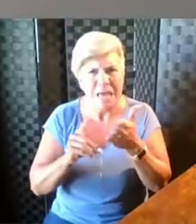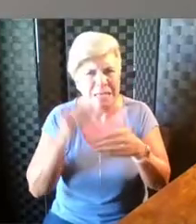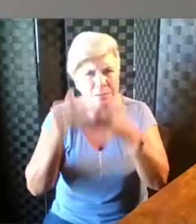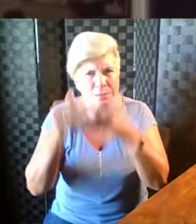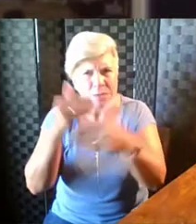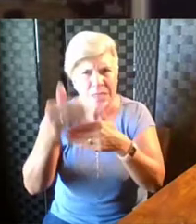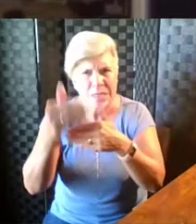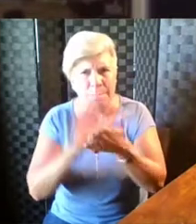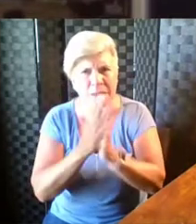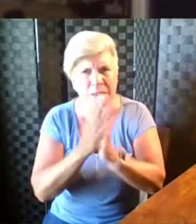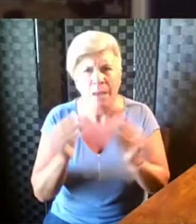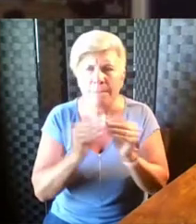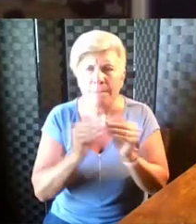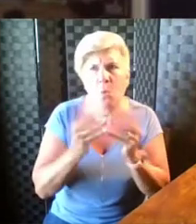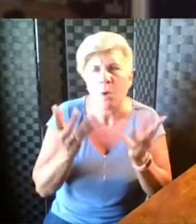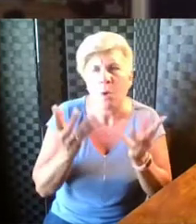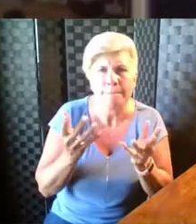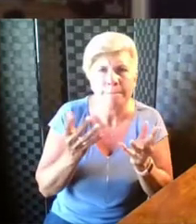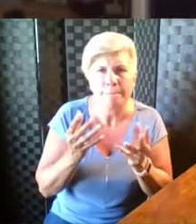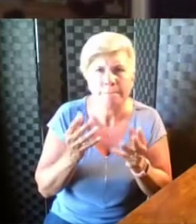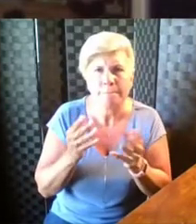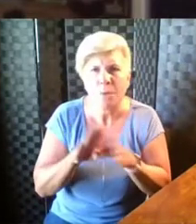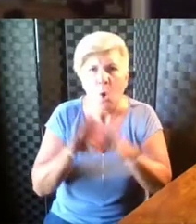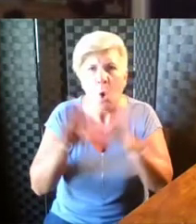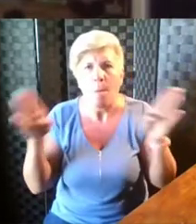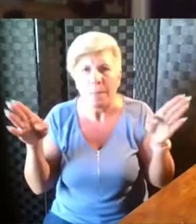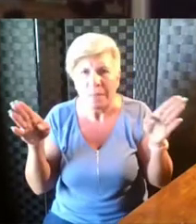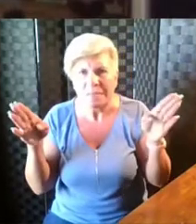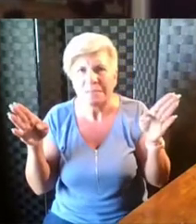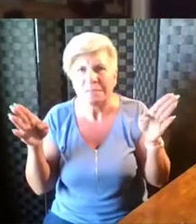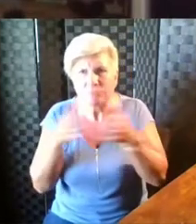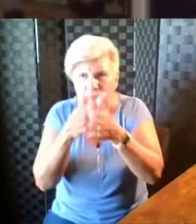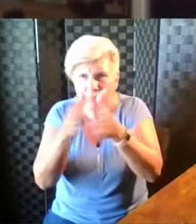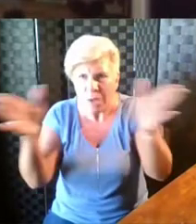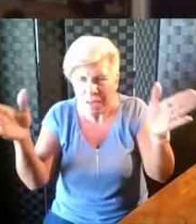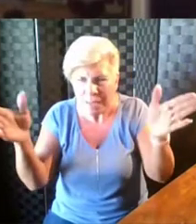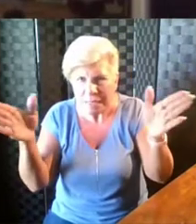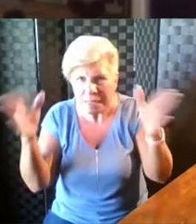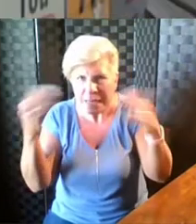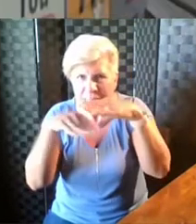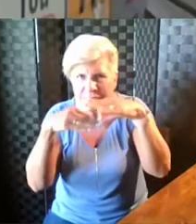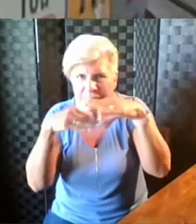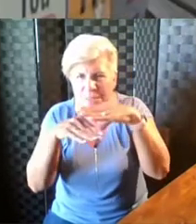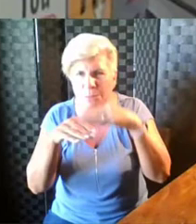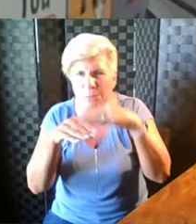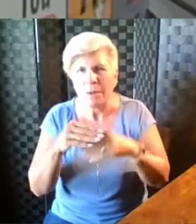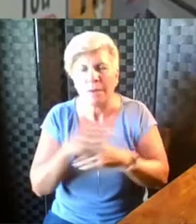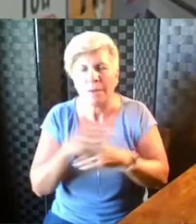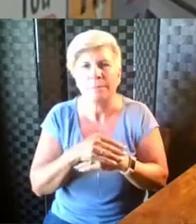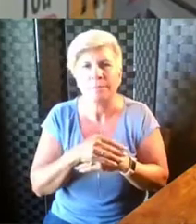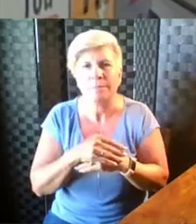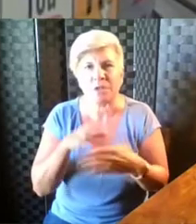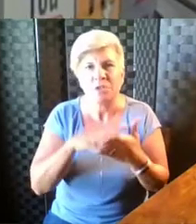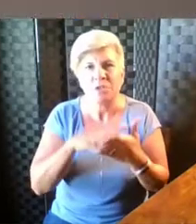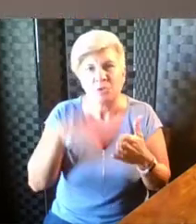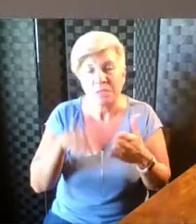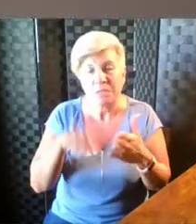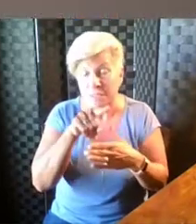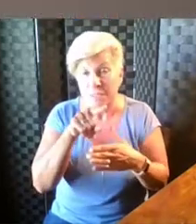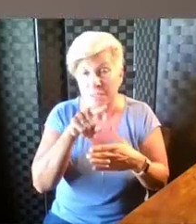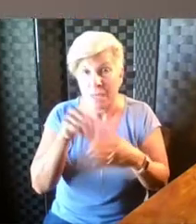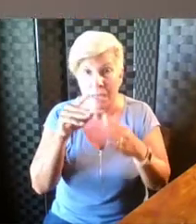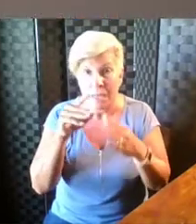a much more open and trying to become more broadly accessible medium. Students in computer science,